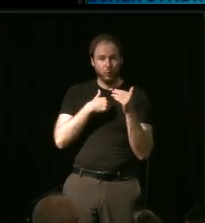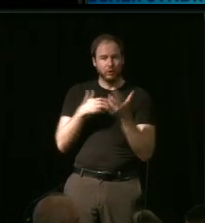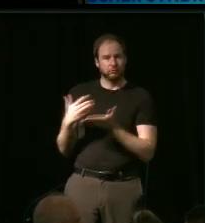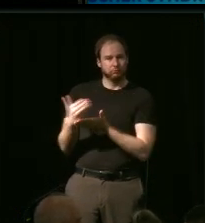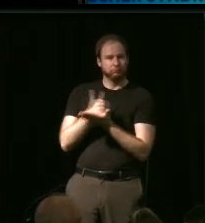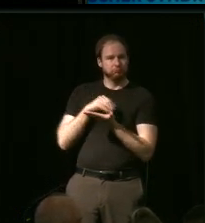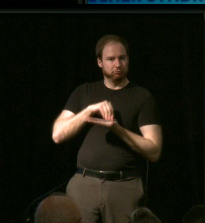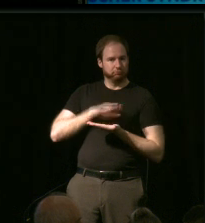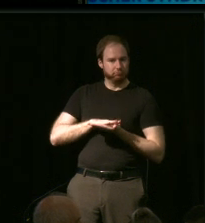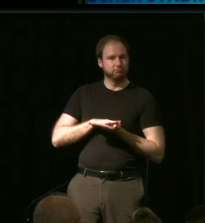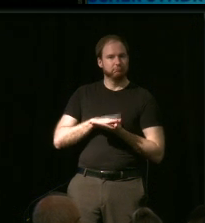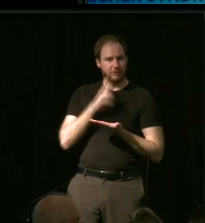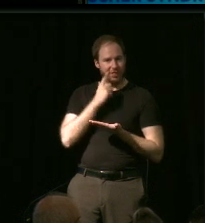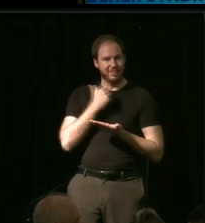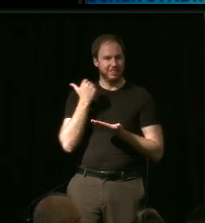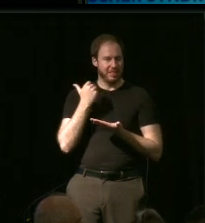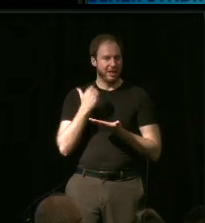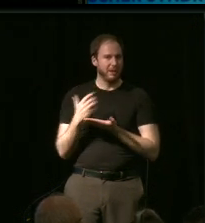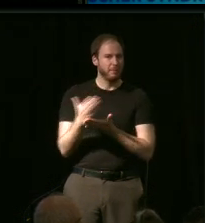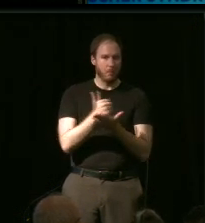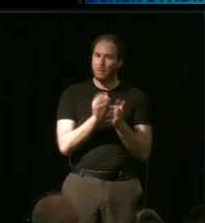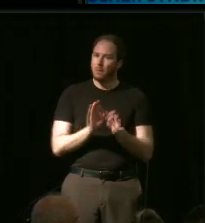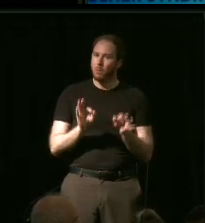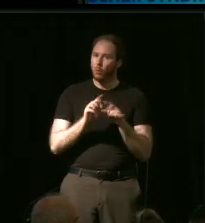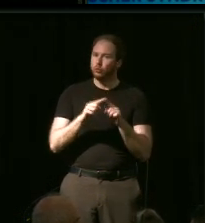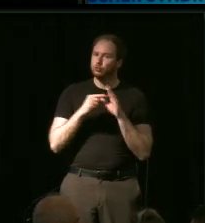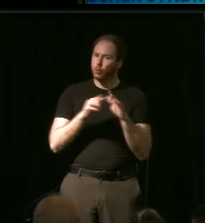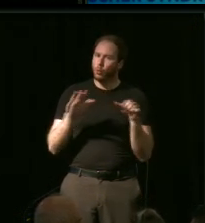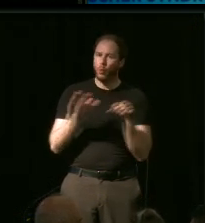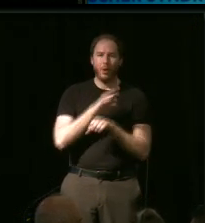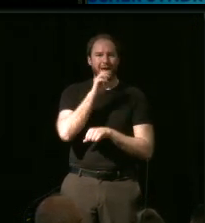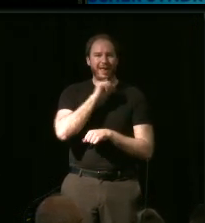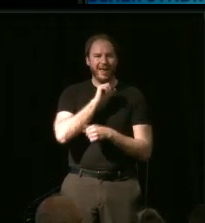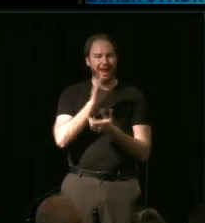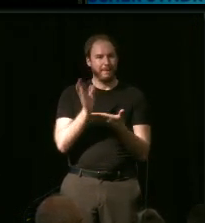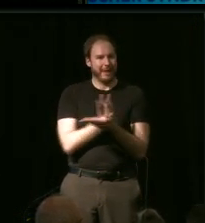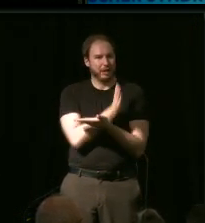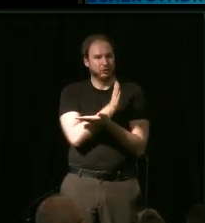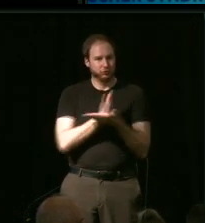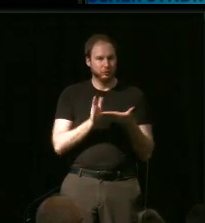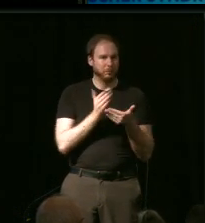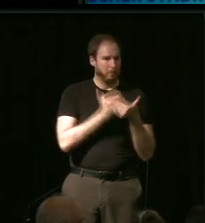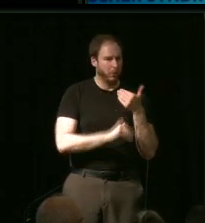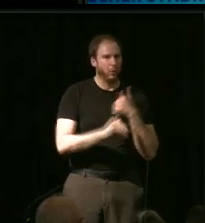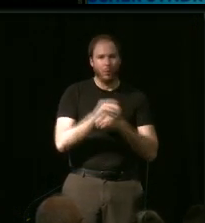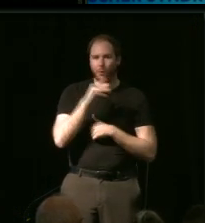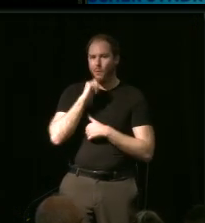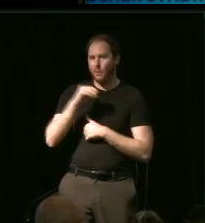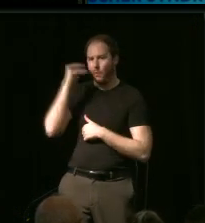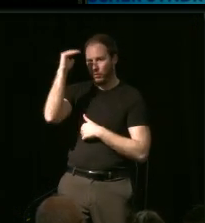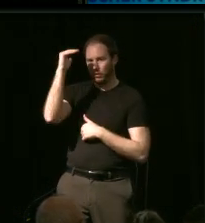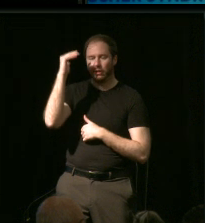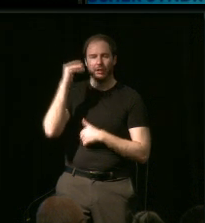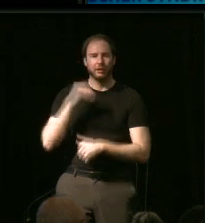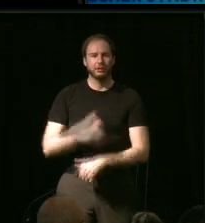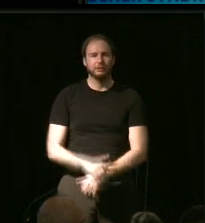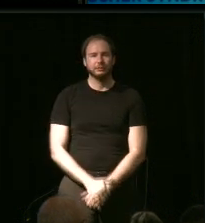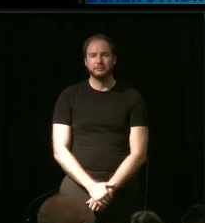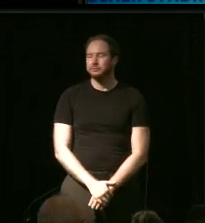this, and that's really important to us to capture the entire life spectrum experience.